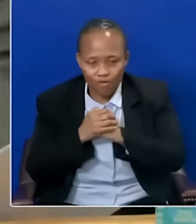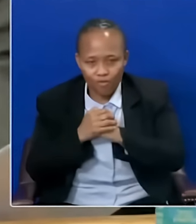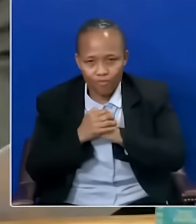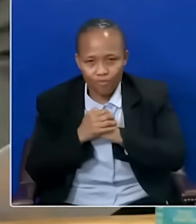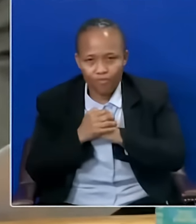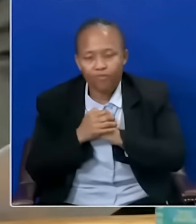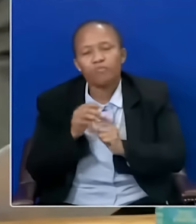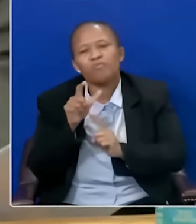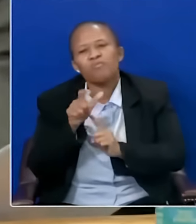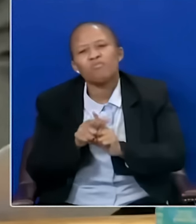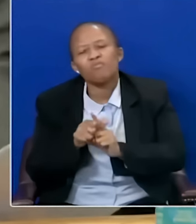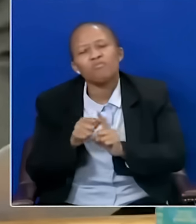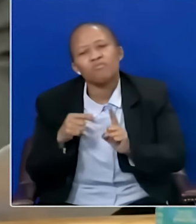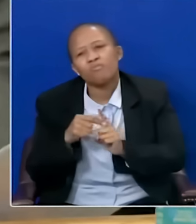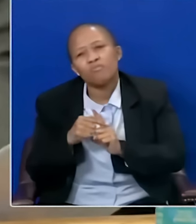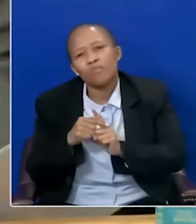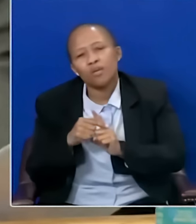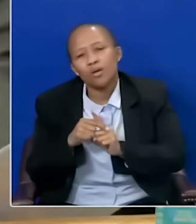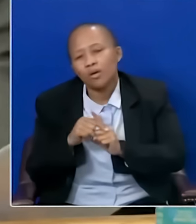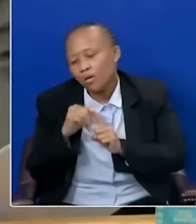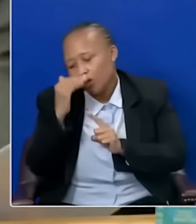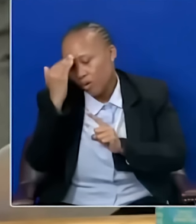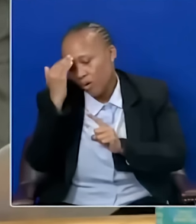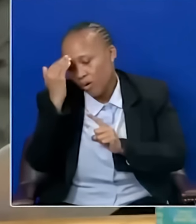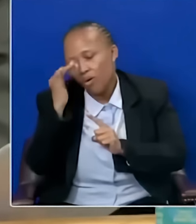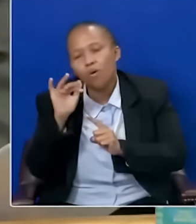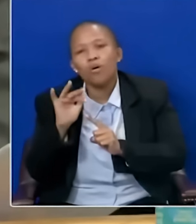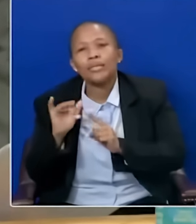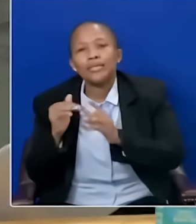know that it's already gone through the ABIS database?